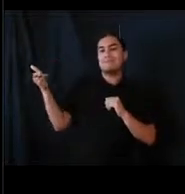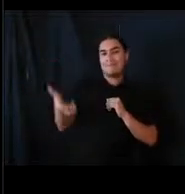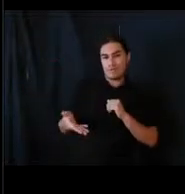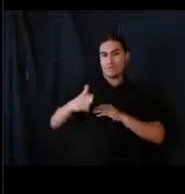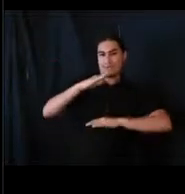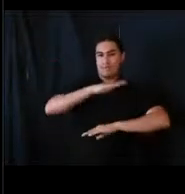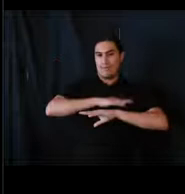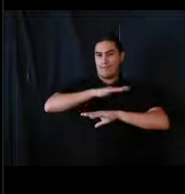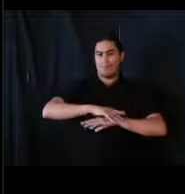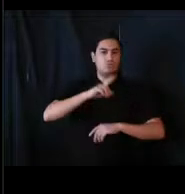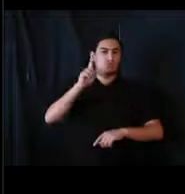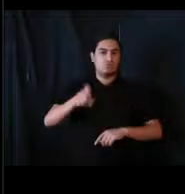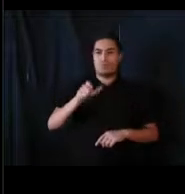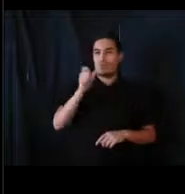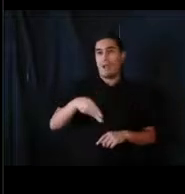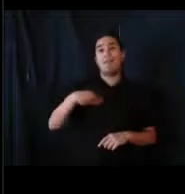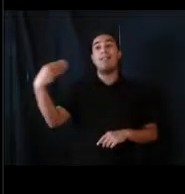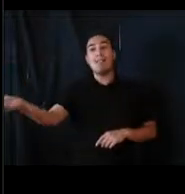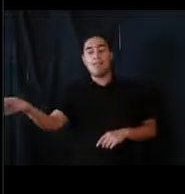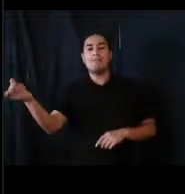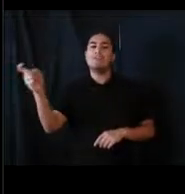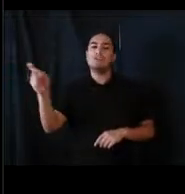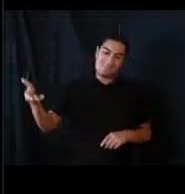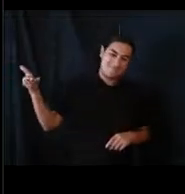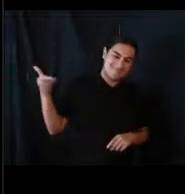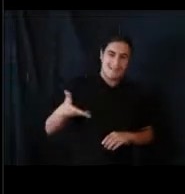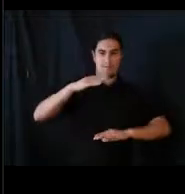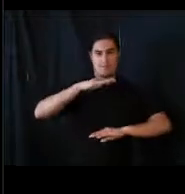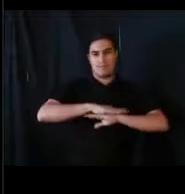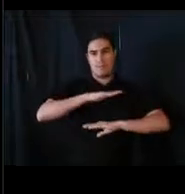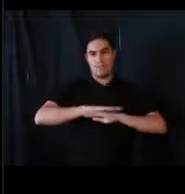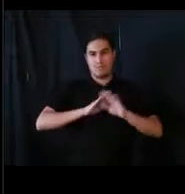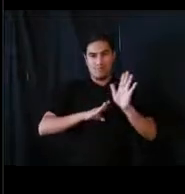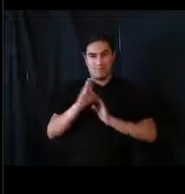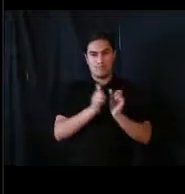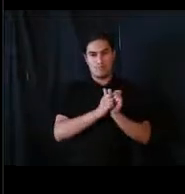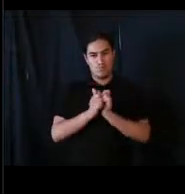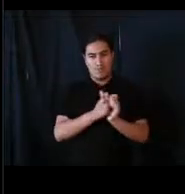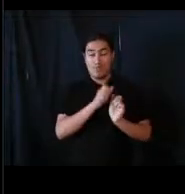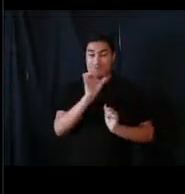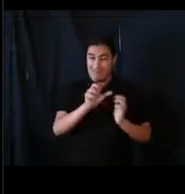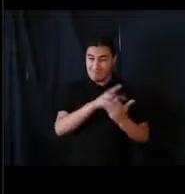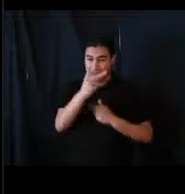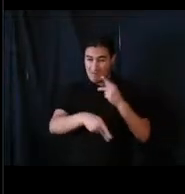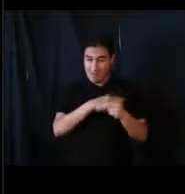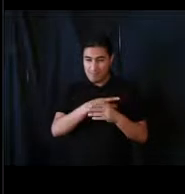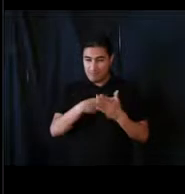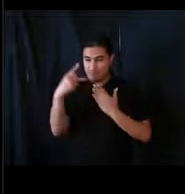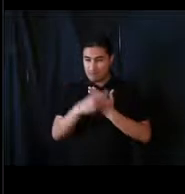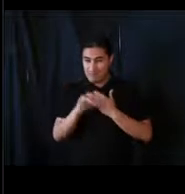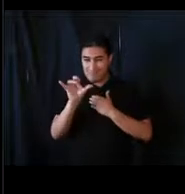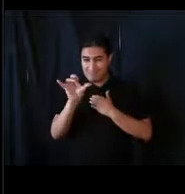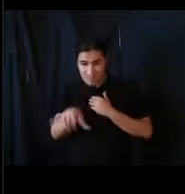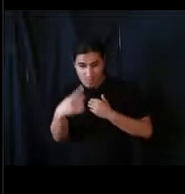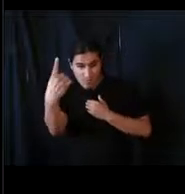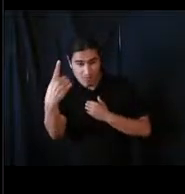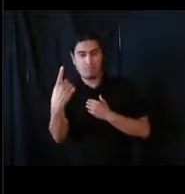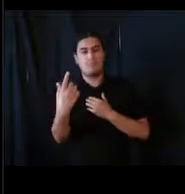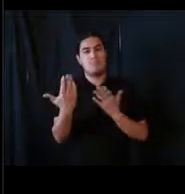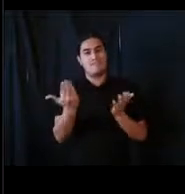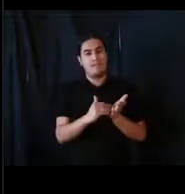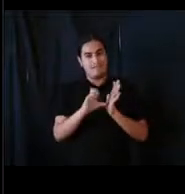shouldn't be handed something to comment they should be at the table developing it and a project like that clearly was a let's sit